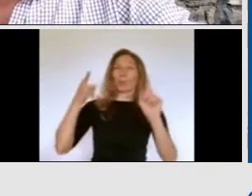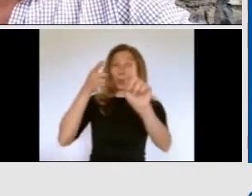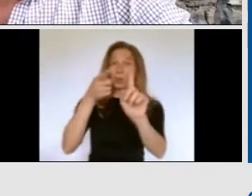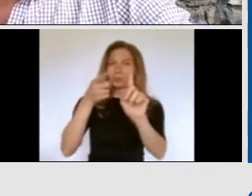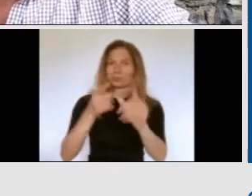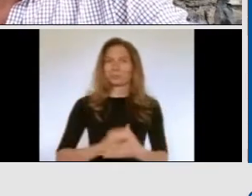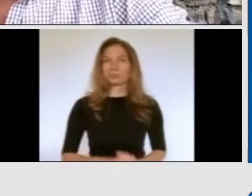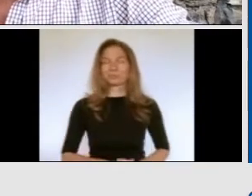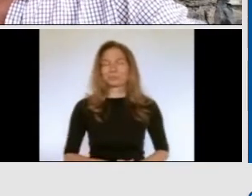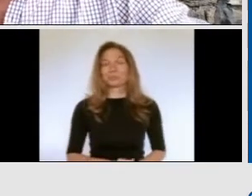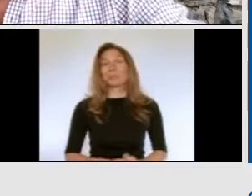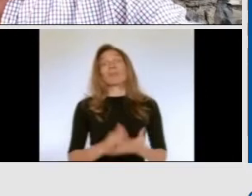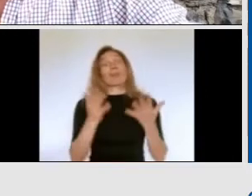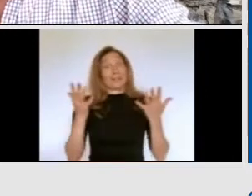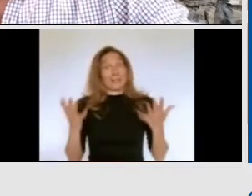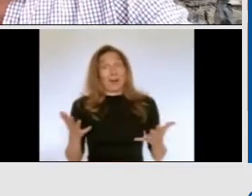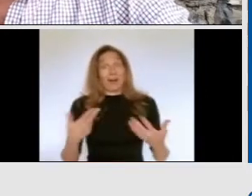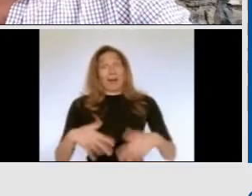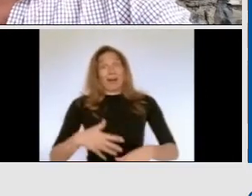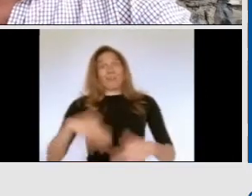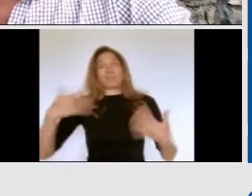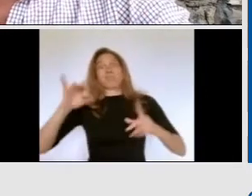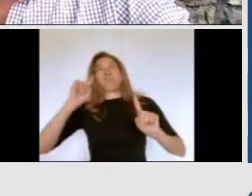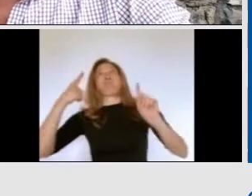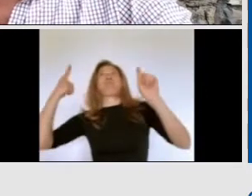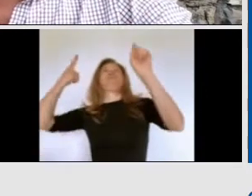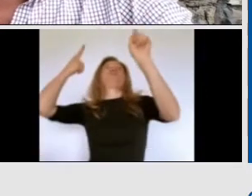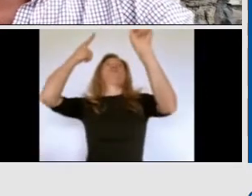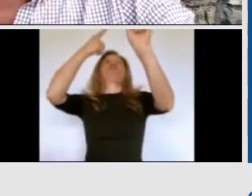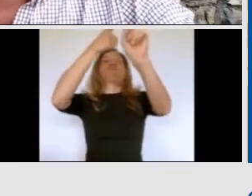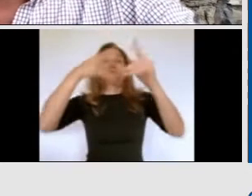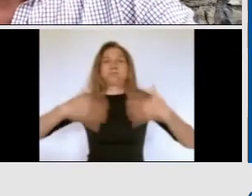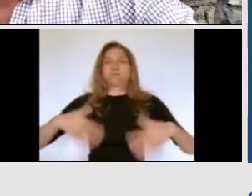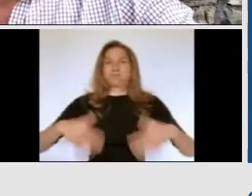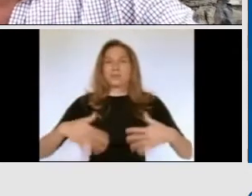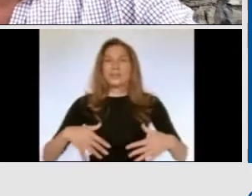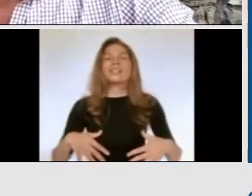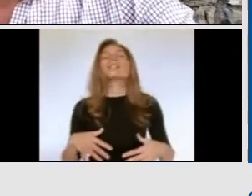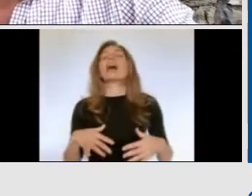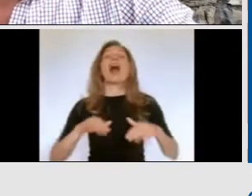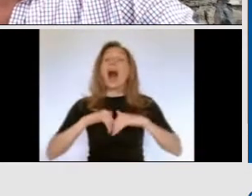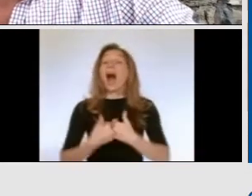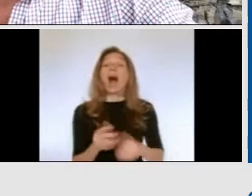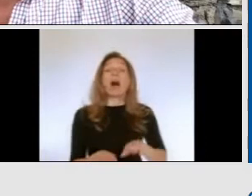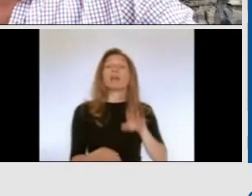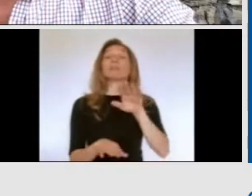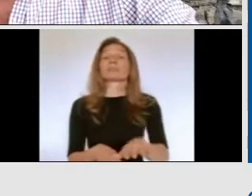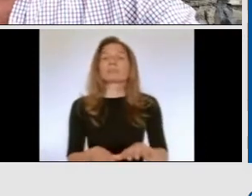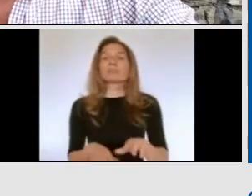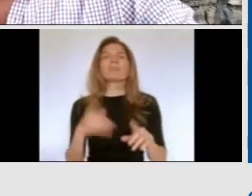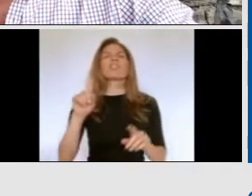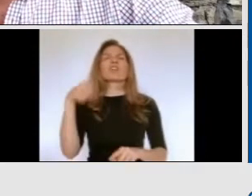So with these big ambitions, what we have decided to do is to have certain